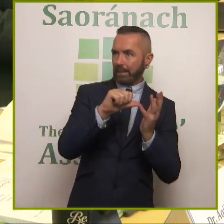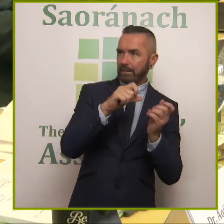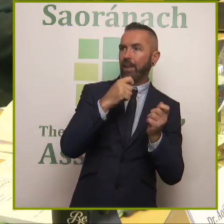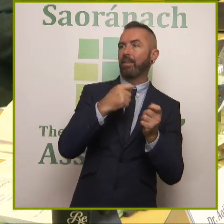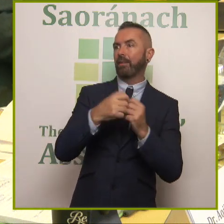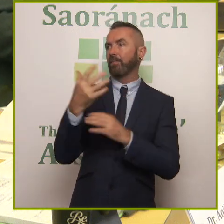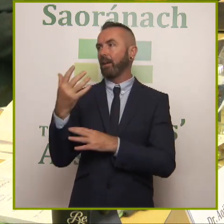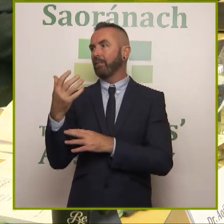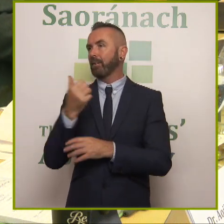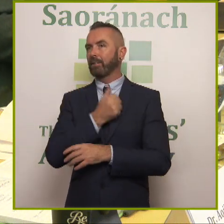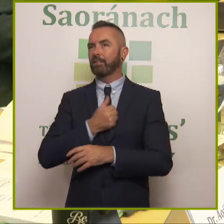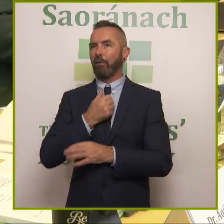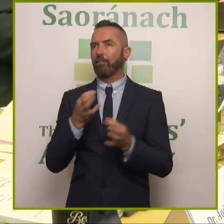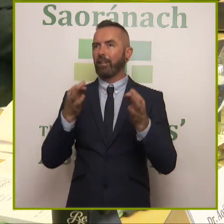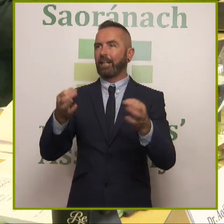Sorry, guys.